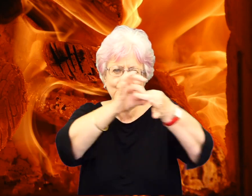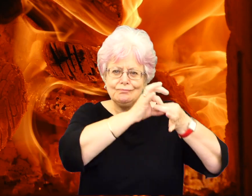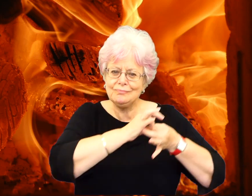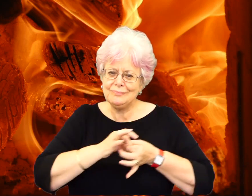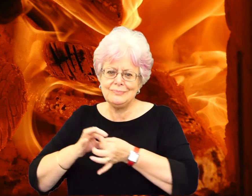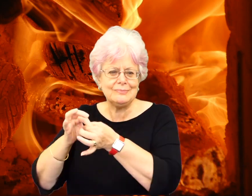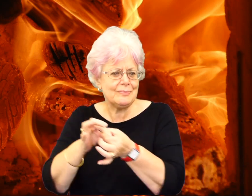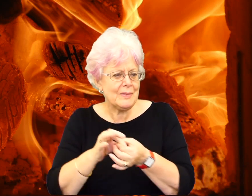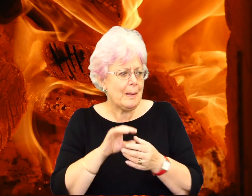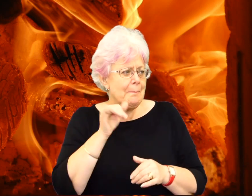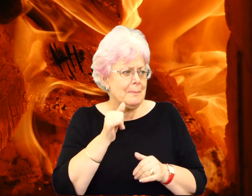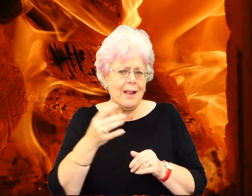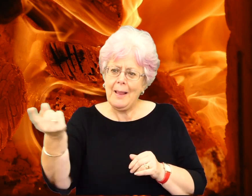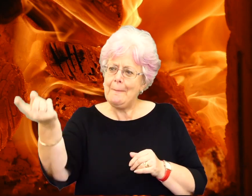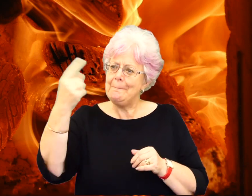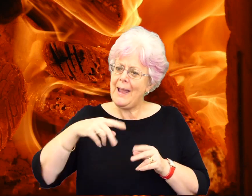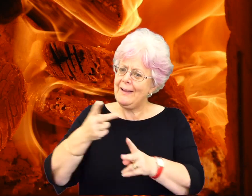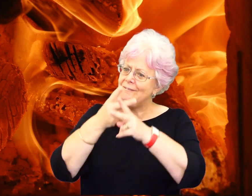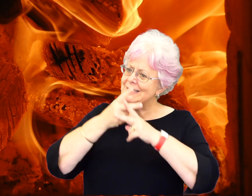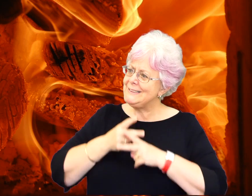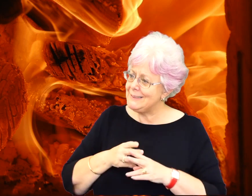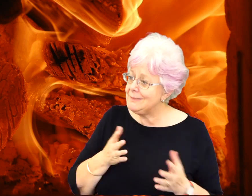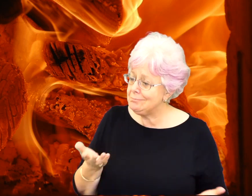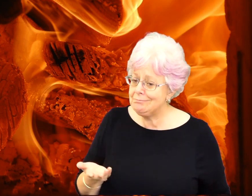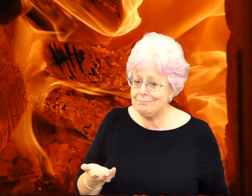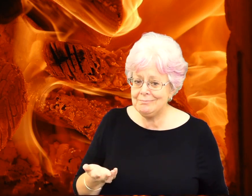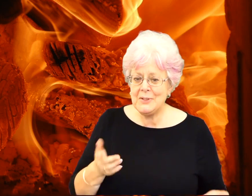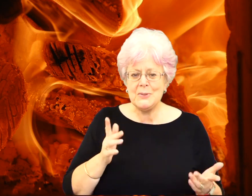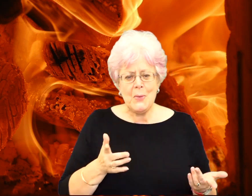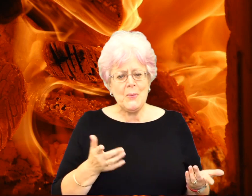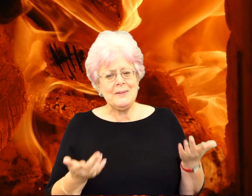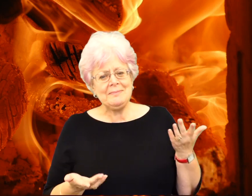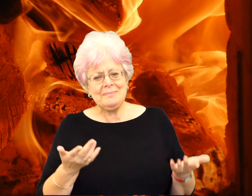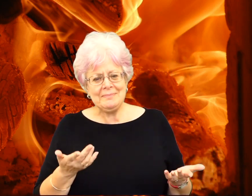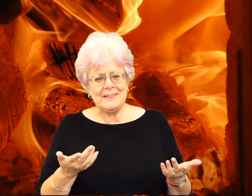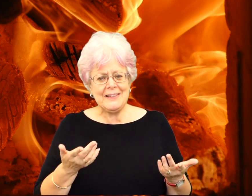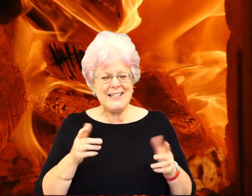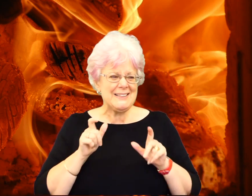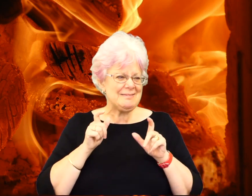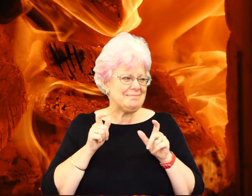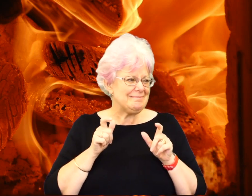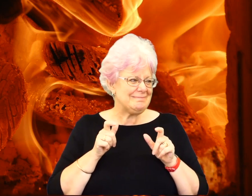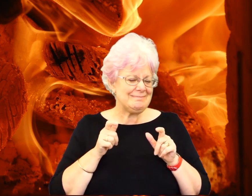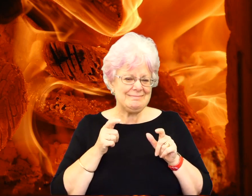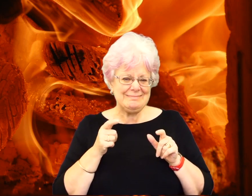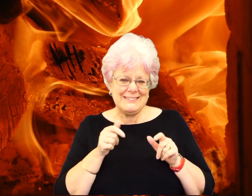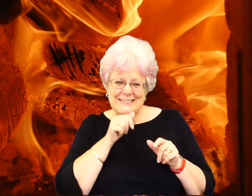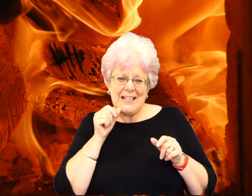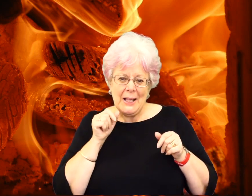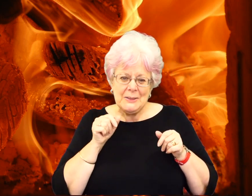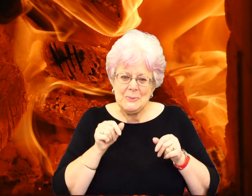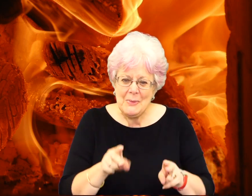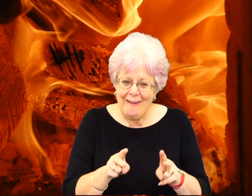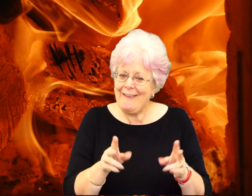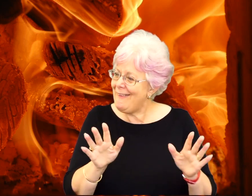at periods, people come and go a little bit. So again, it's a way to stay without being very intentional about